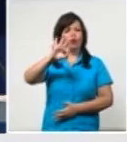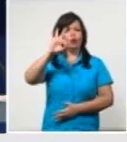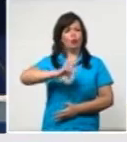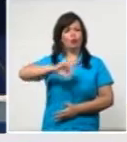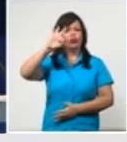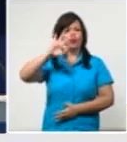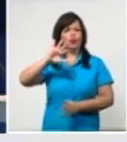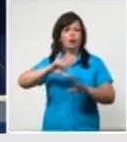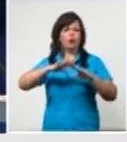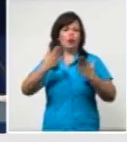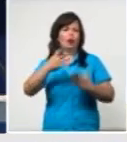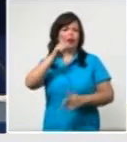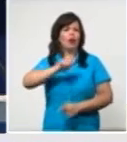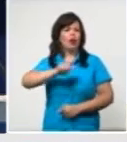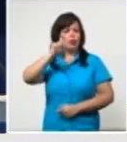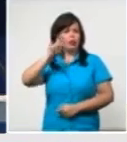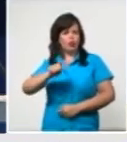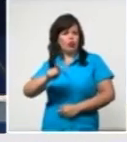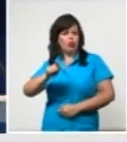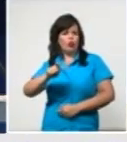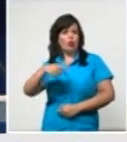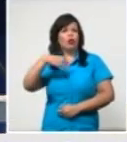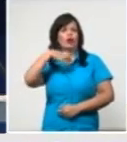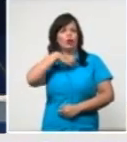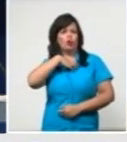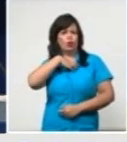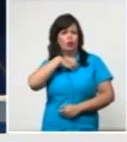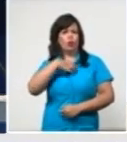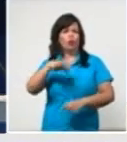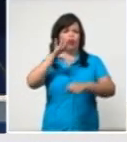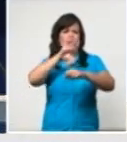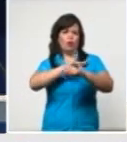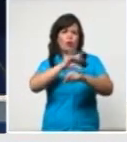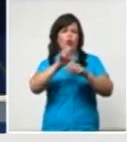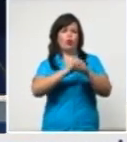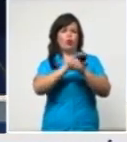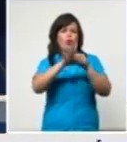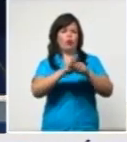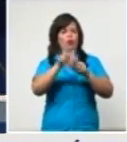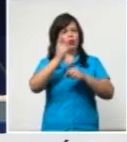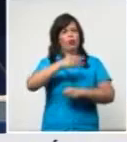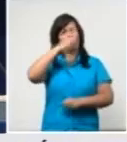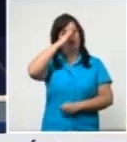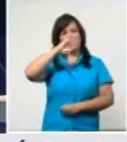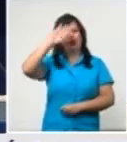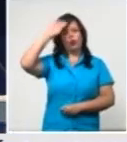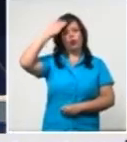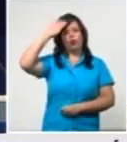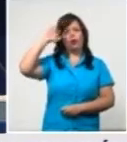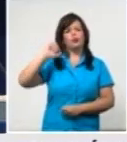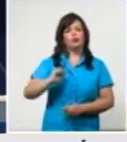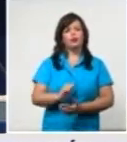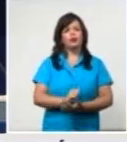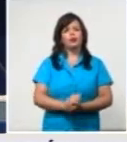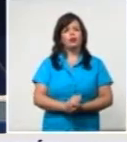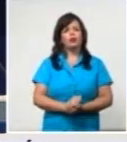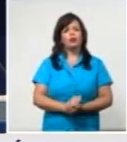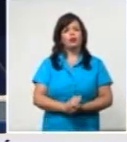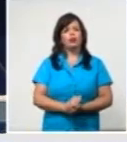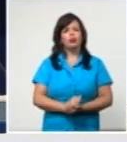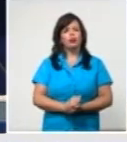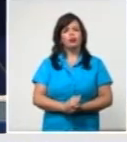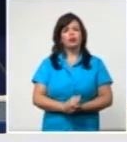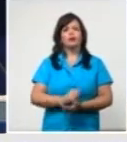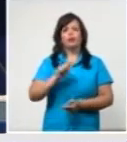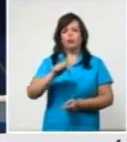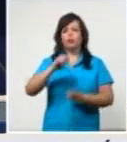serious condition, and we only have the critical patient that we mentioned earlier. The world, as of 12